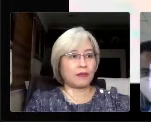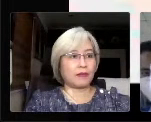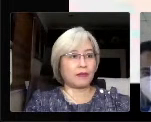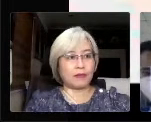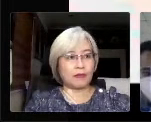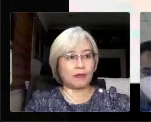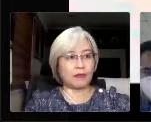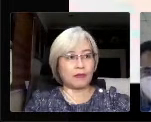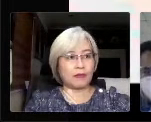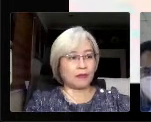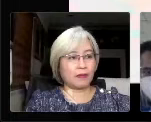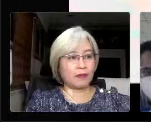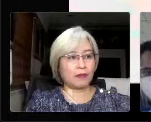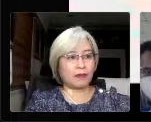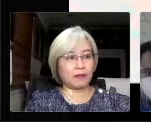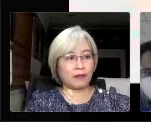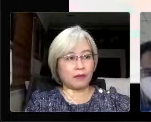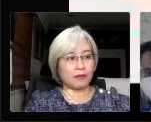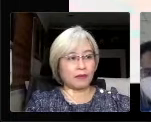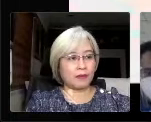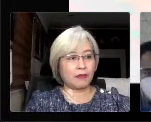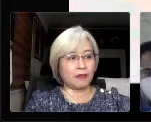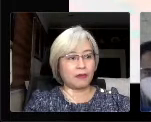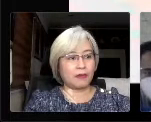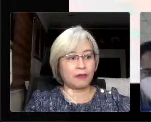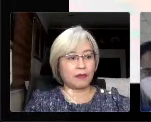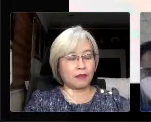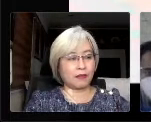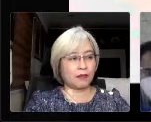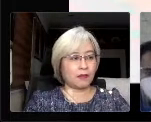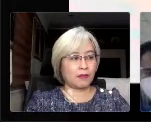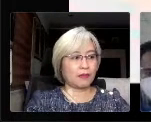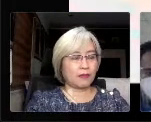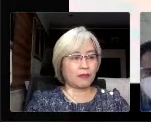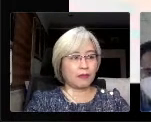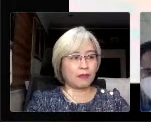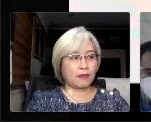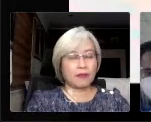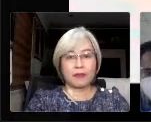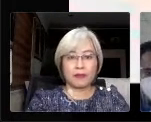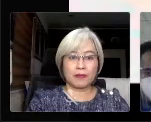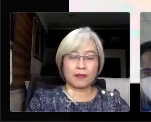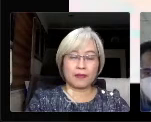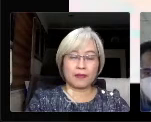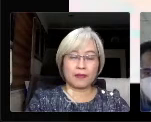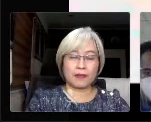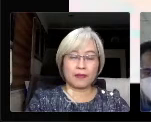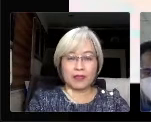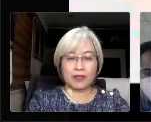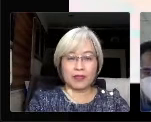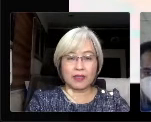and different circumstances, and we hope that you and your loved ones are doing well. My name is Kayan, and I work as part of the project